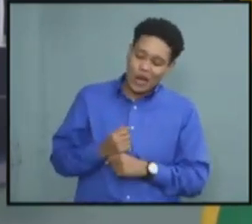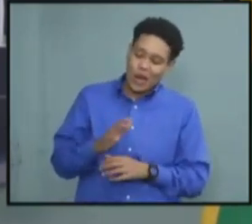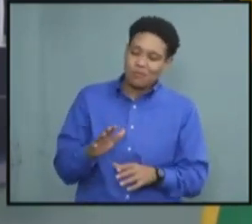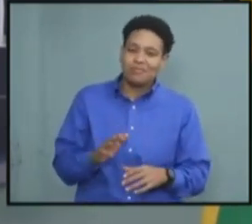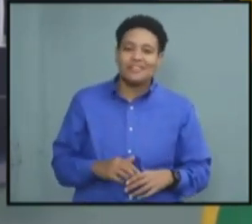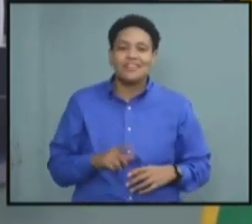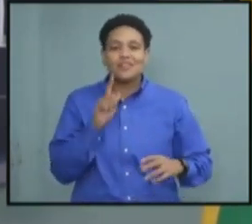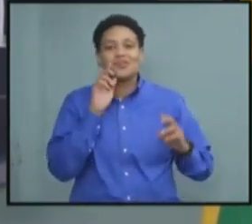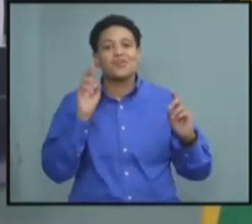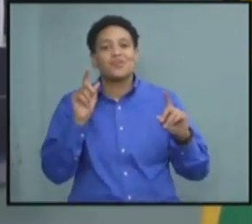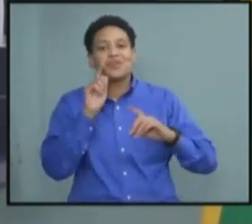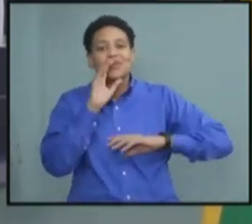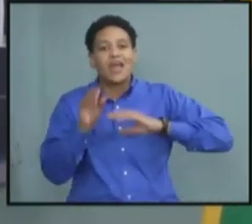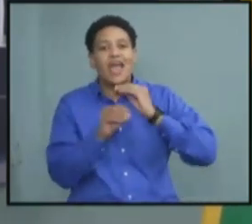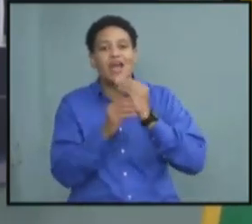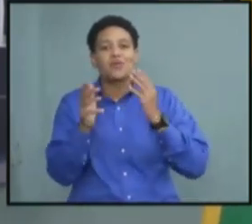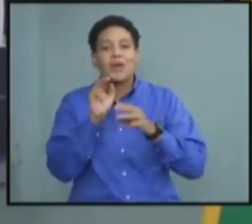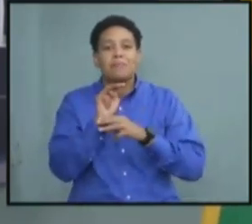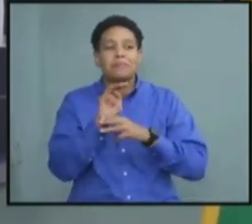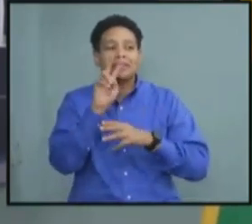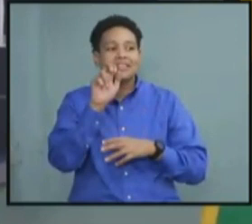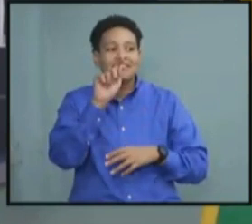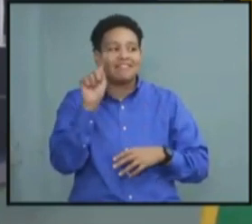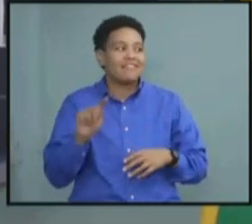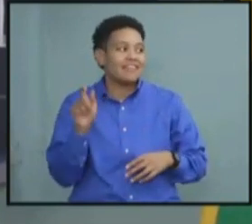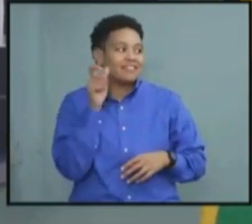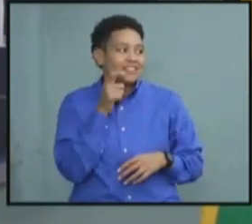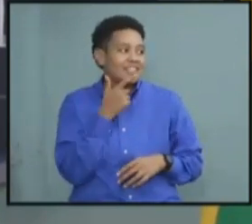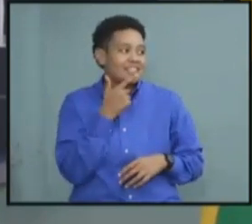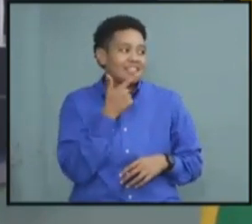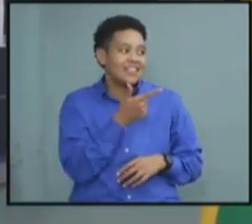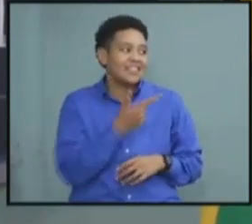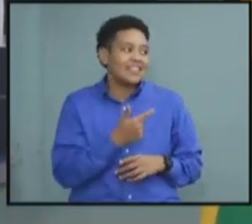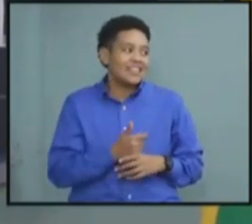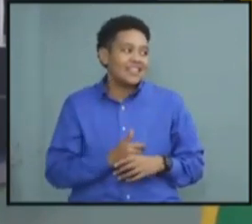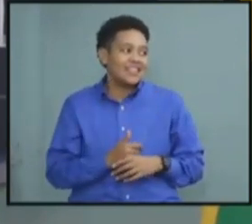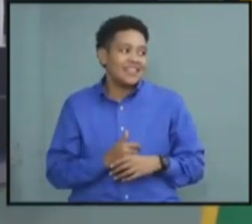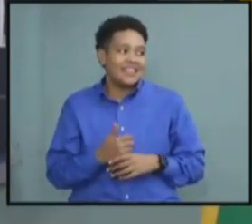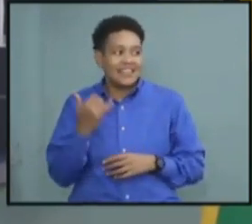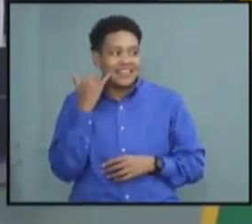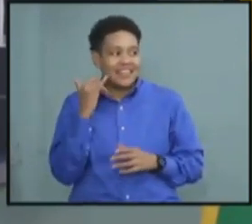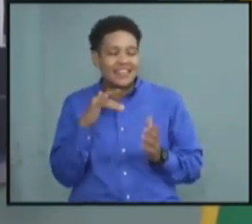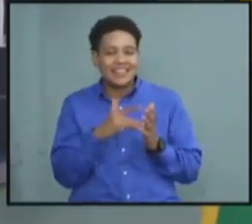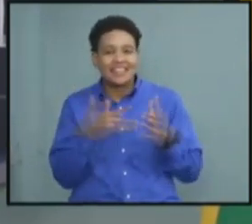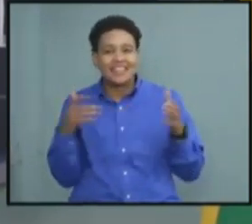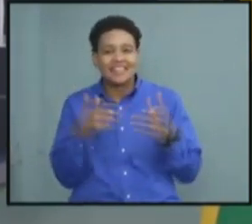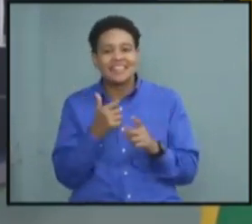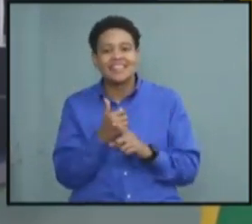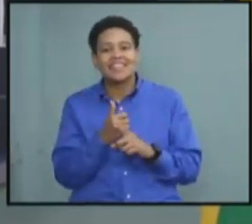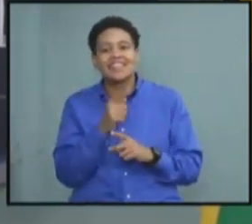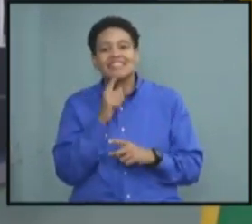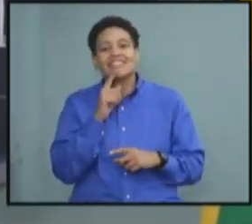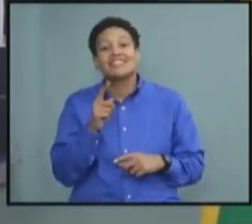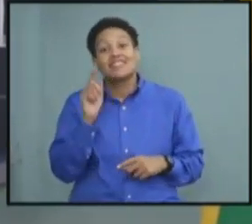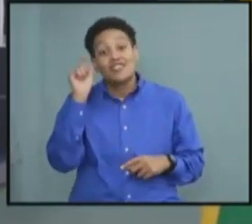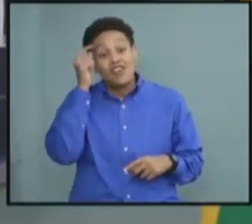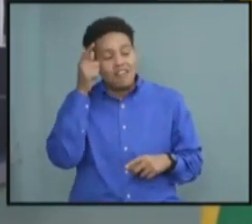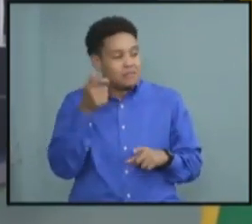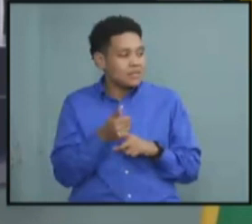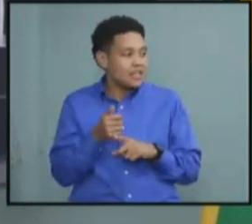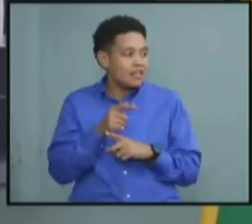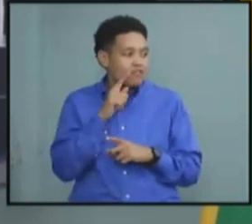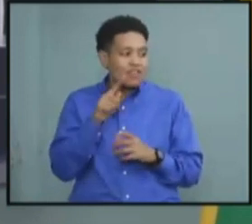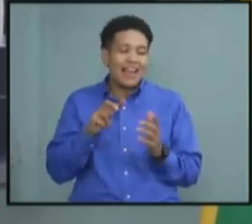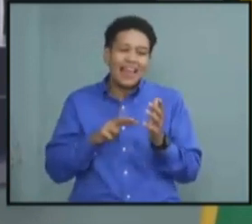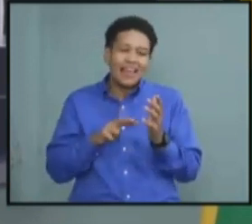Just quickly to add to what Minister Vaz has said, the BPO sector is one that the government intends